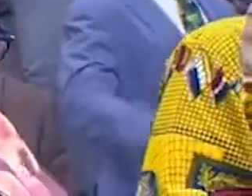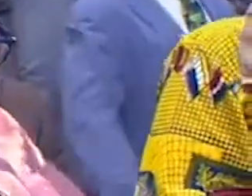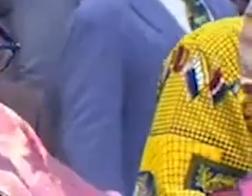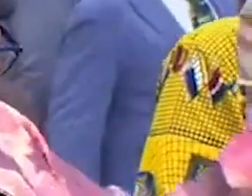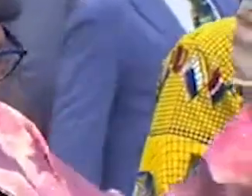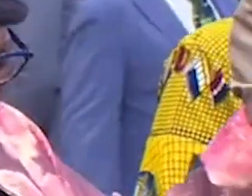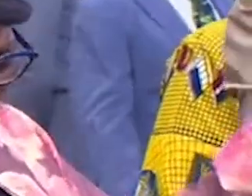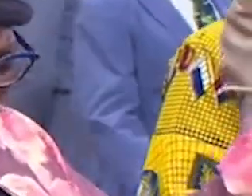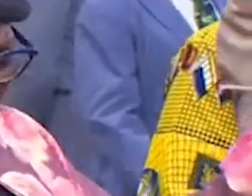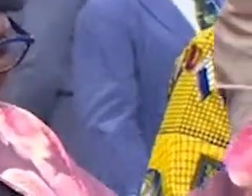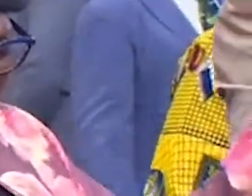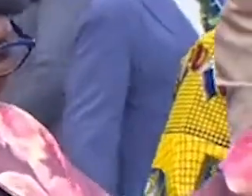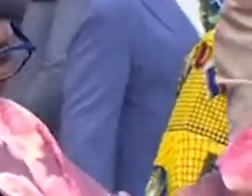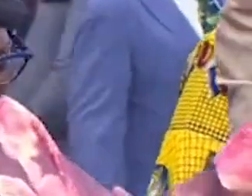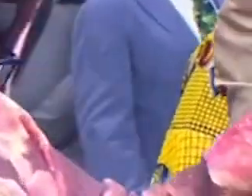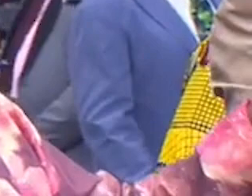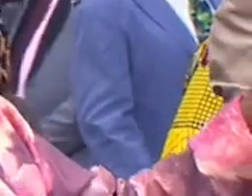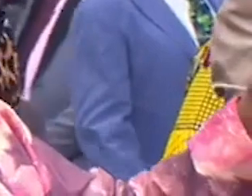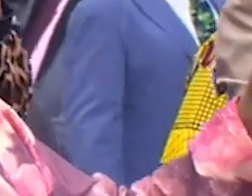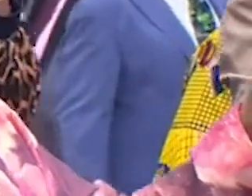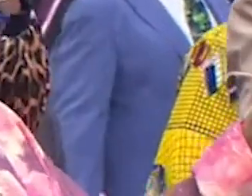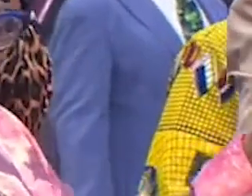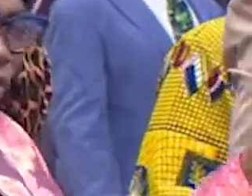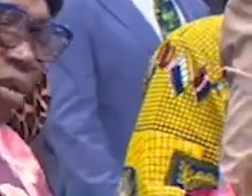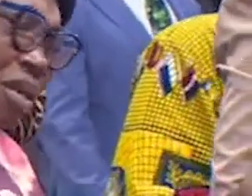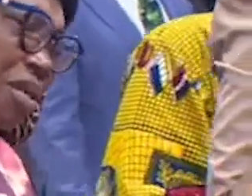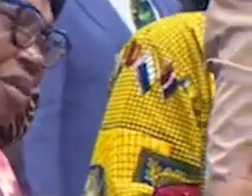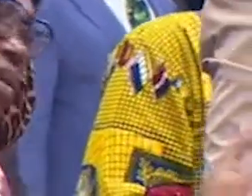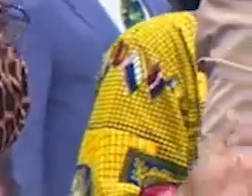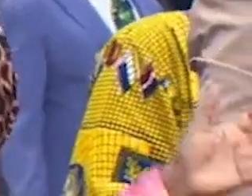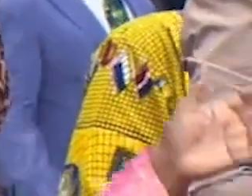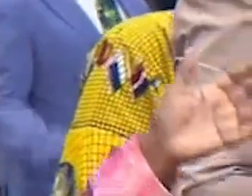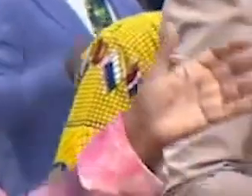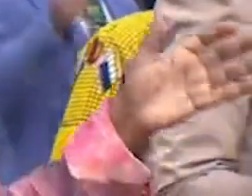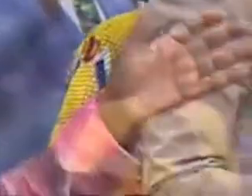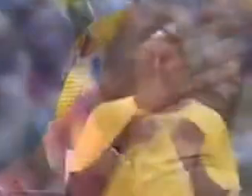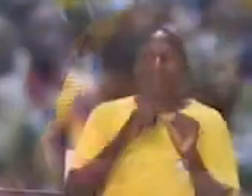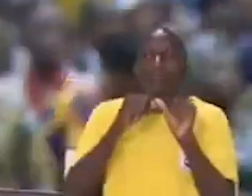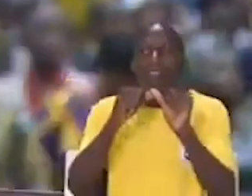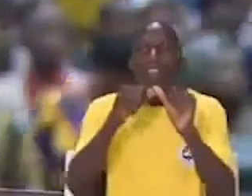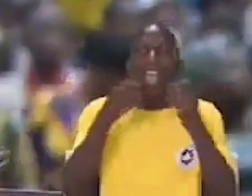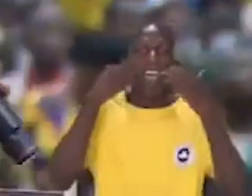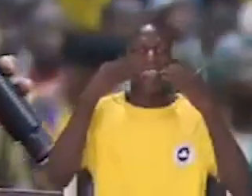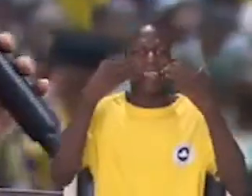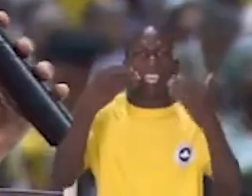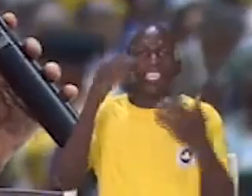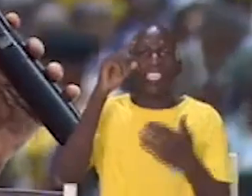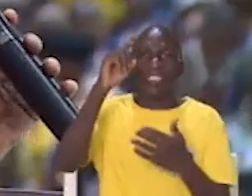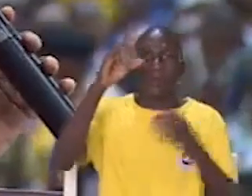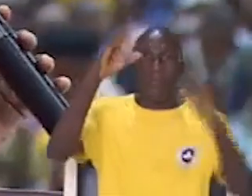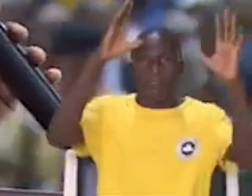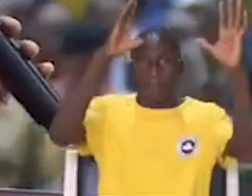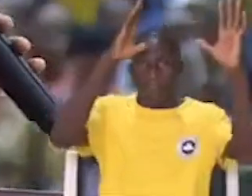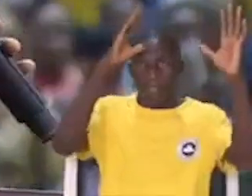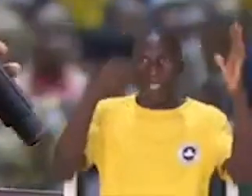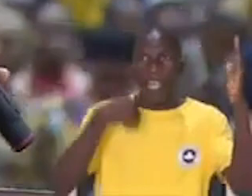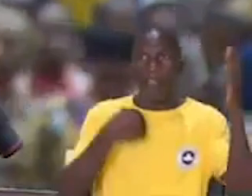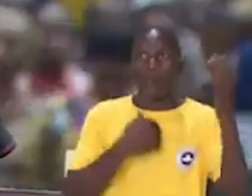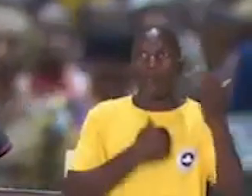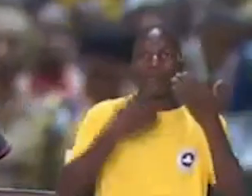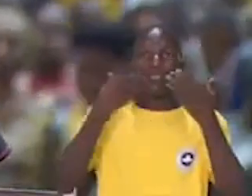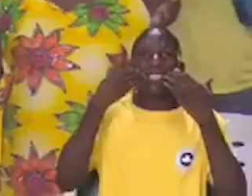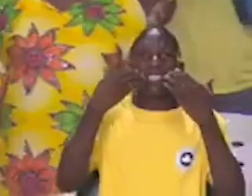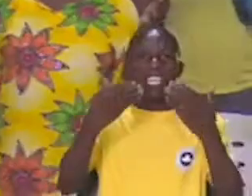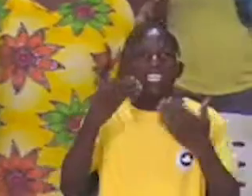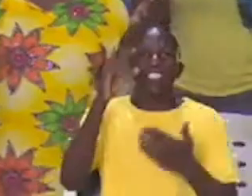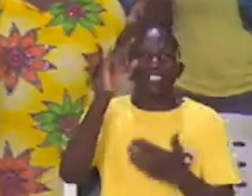thing. Please, let's go ahead and thank Him. Father, we give you glory tonight on behalf of